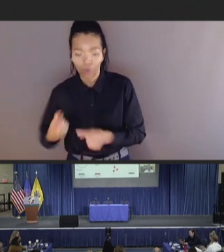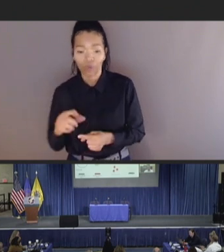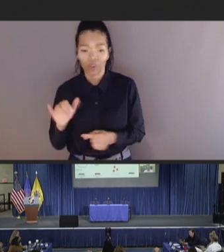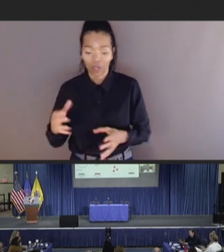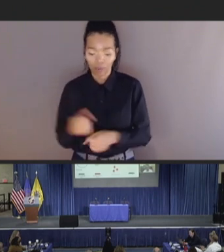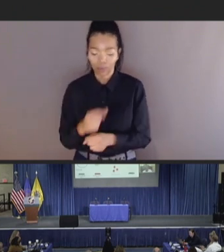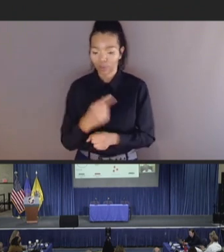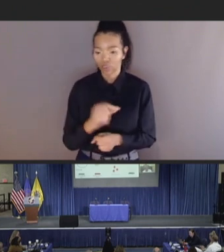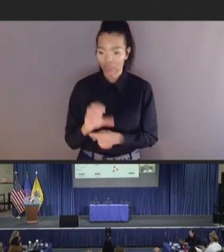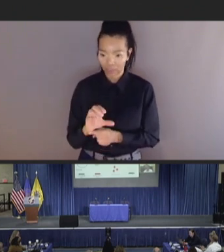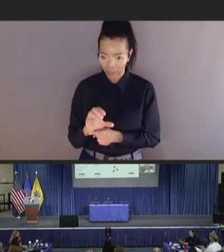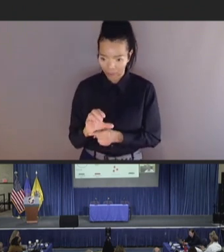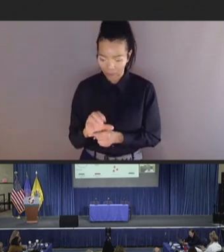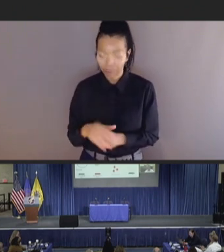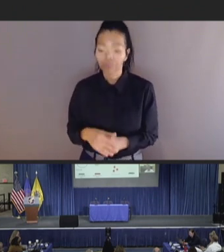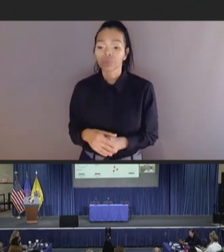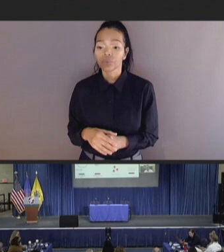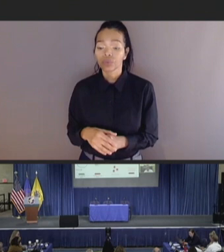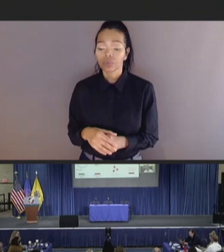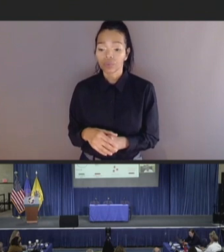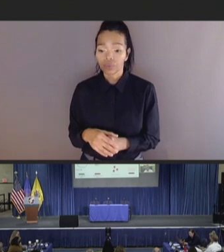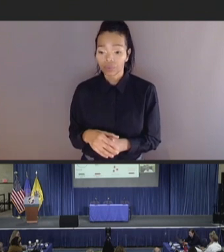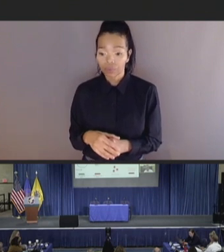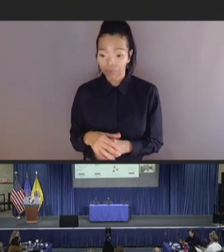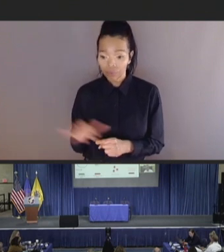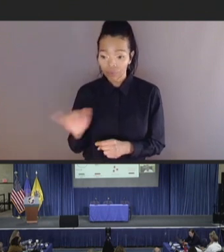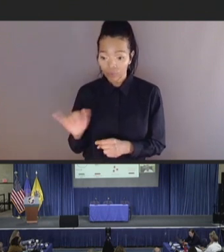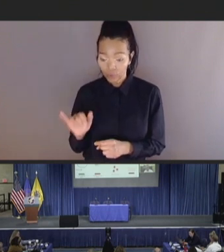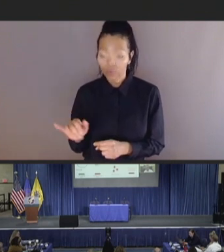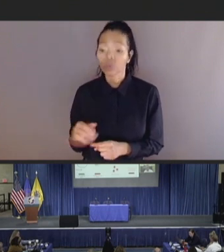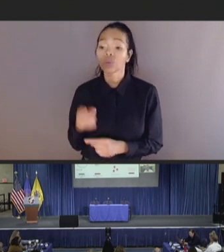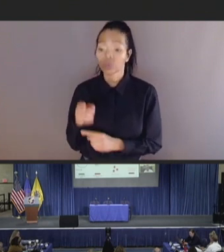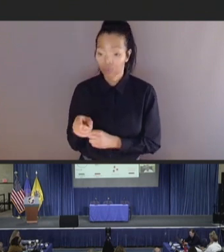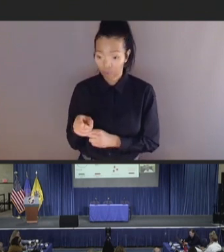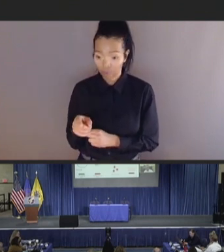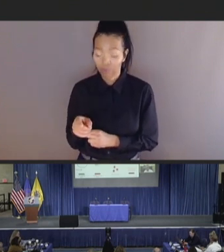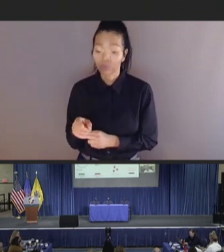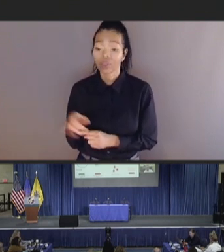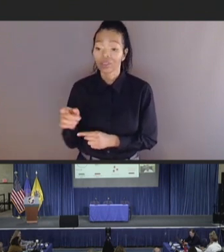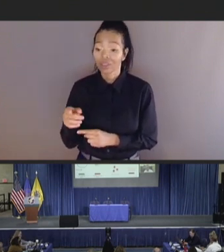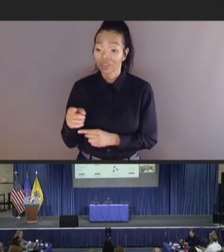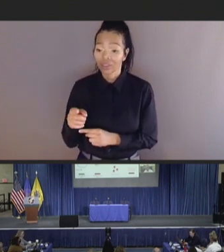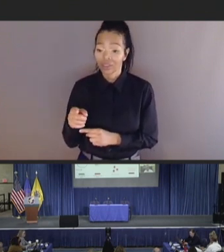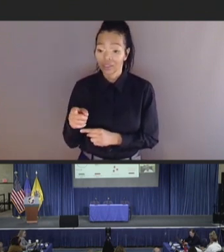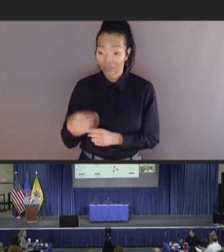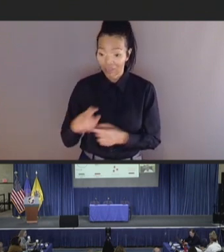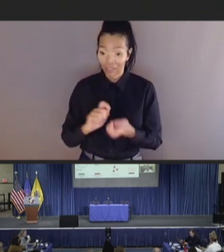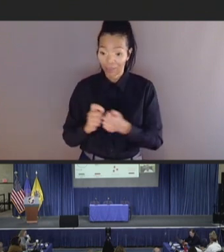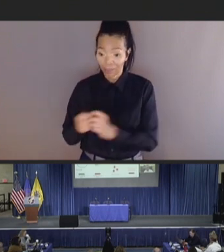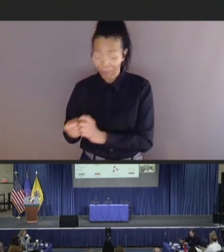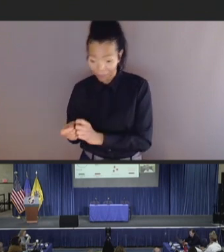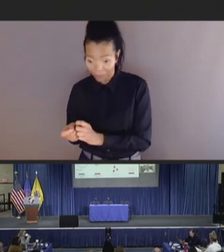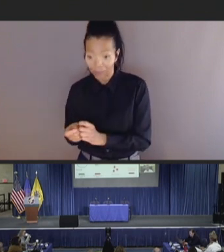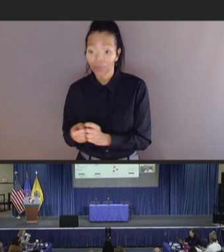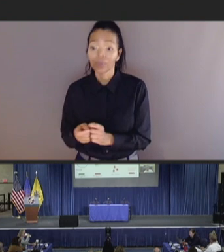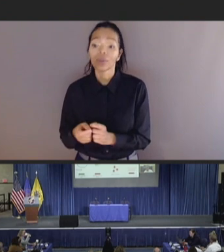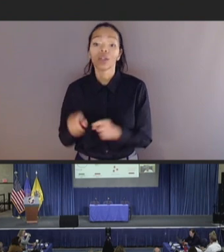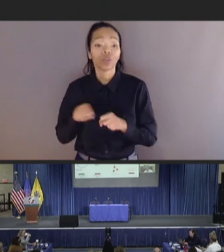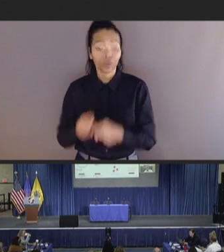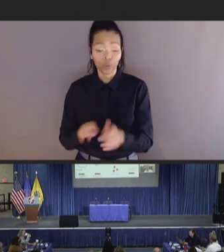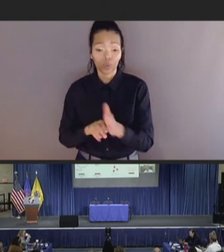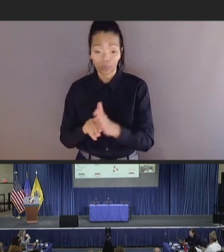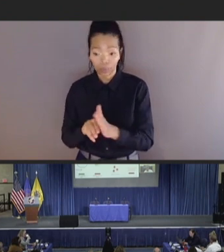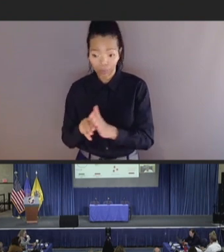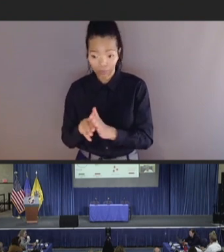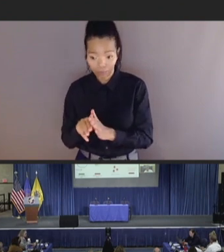of these broadly neutralizing antibodies that Bill nicely introduced is that the number of mutation and the level of maturation. These antibodies